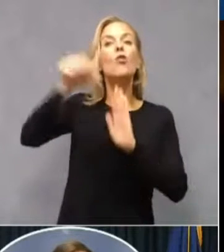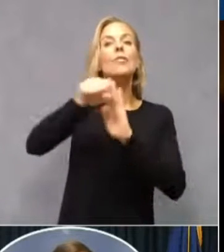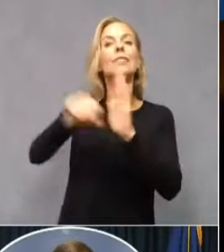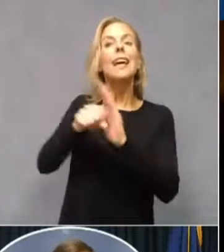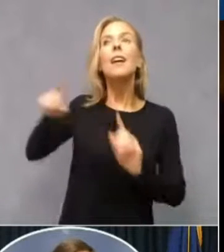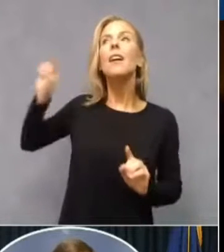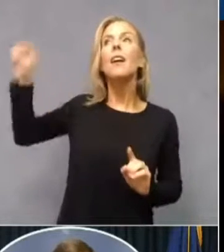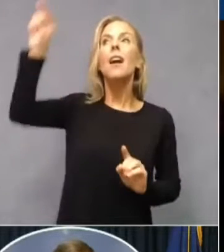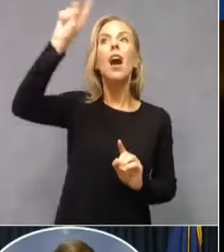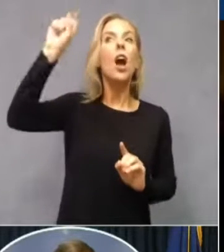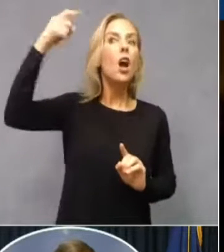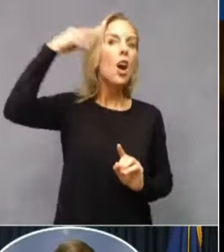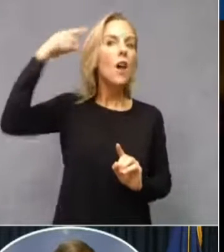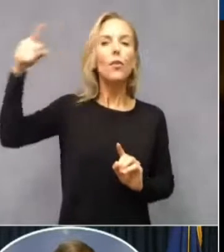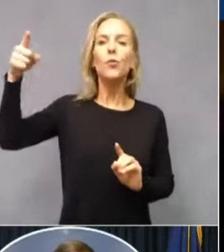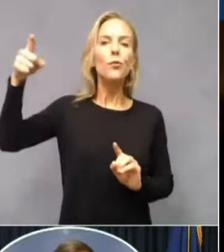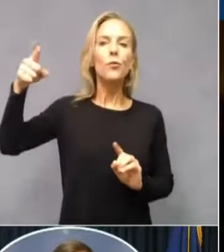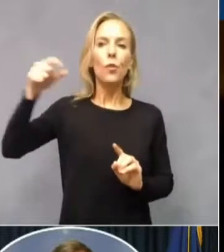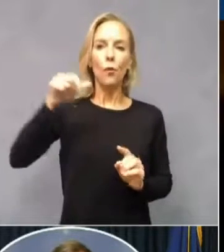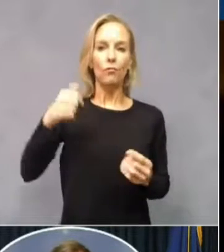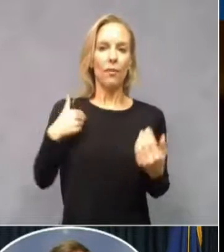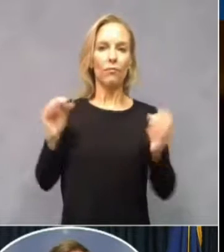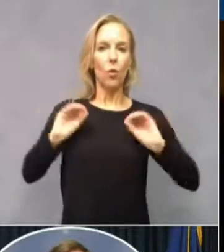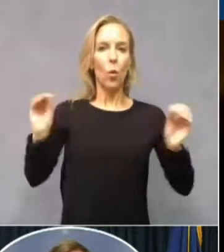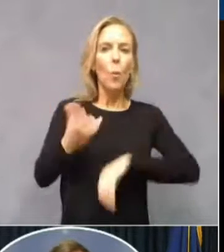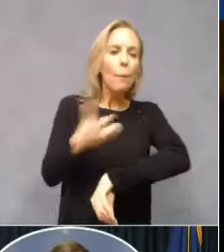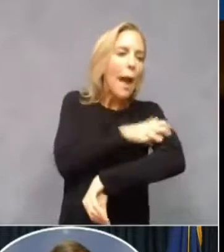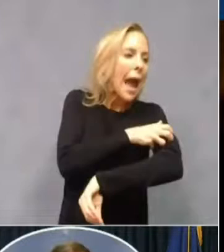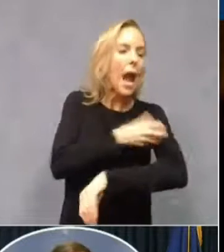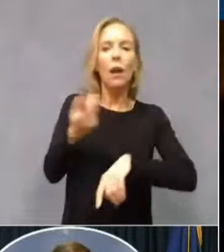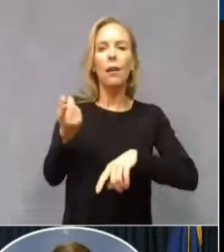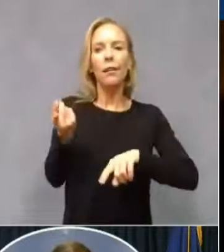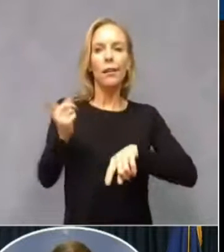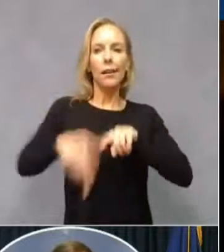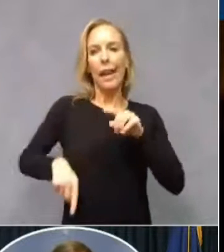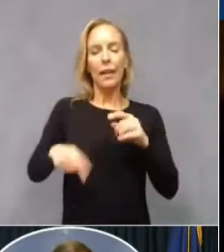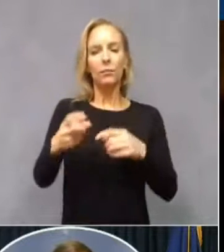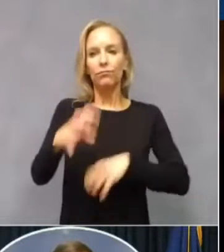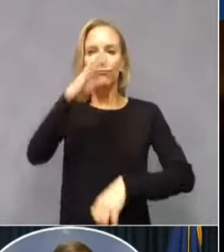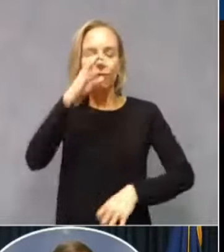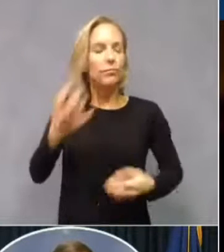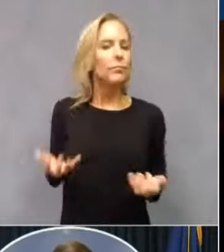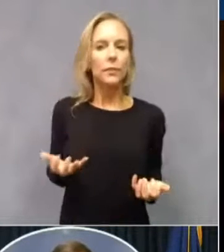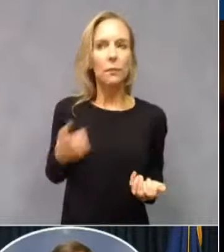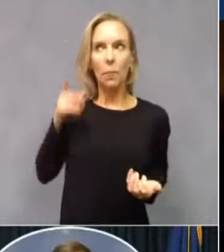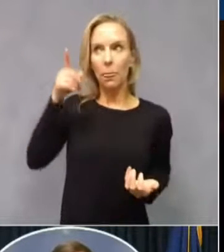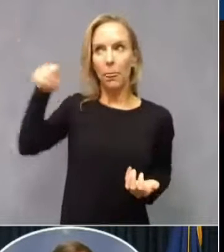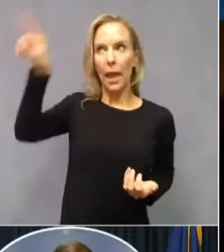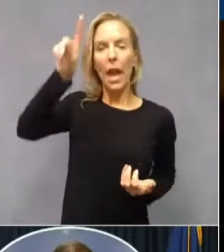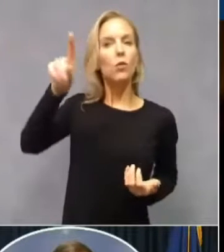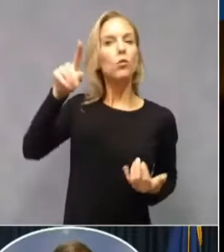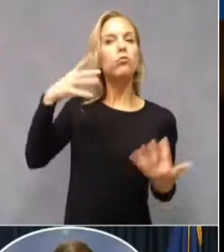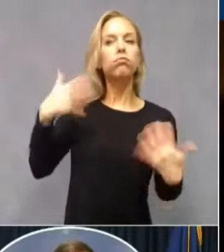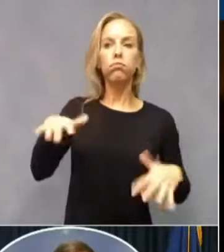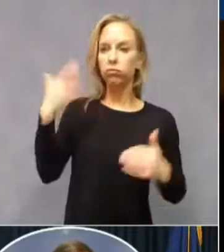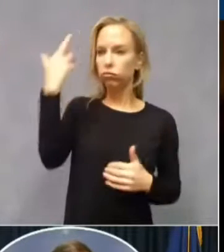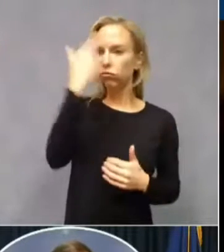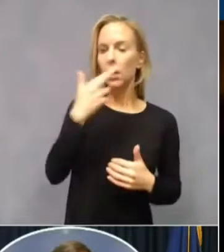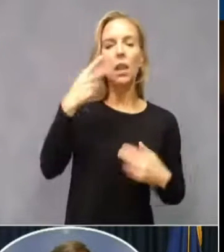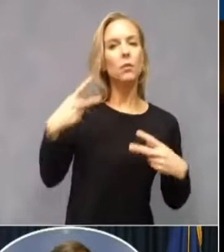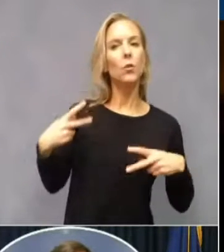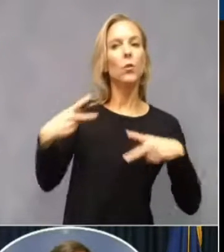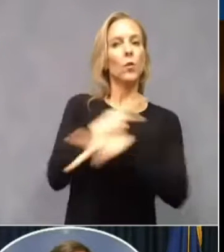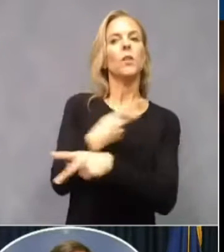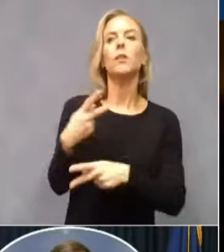or are unwilling to use them suffer significantly more death in their state. More people